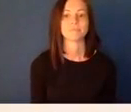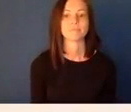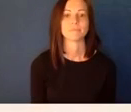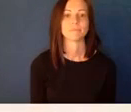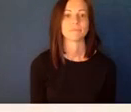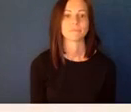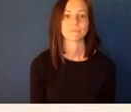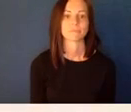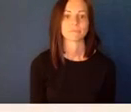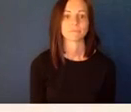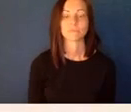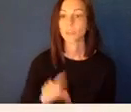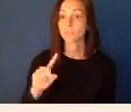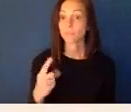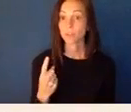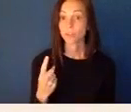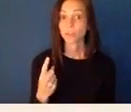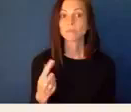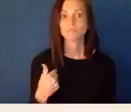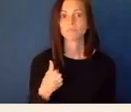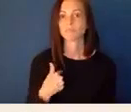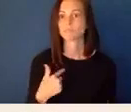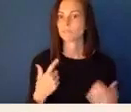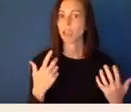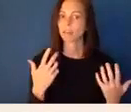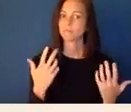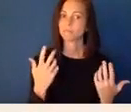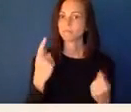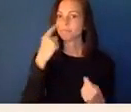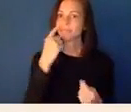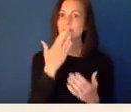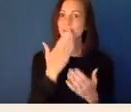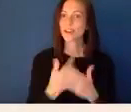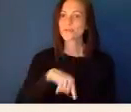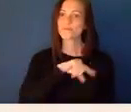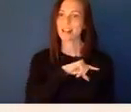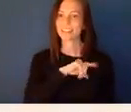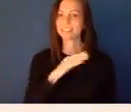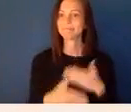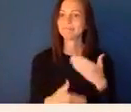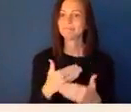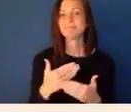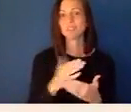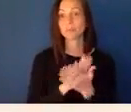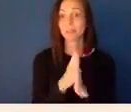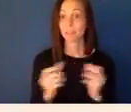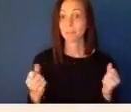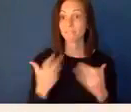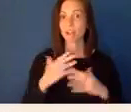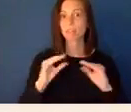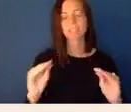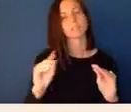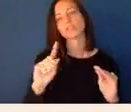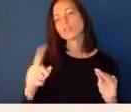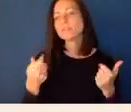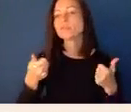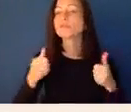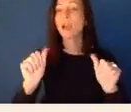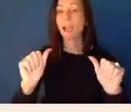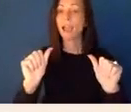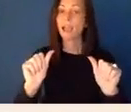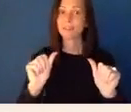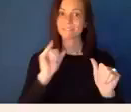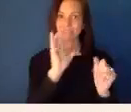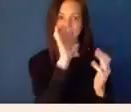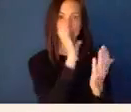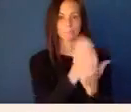The first thing that I consider a good quality step towards becoming fearless is to always try. So in the picture prior,